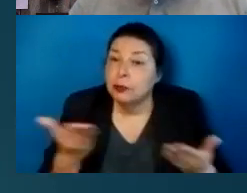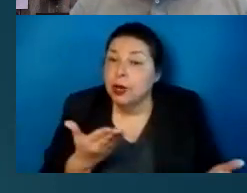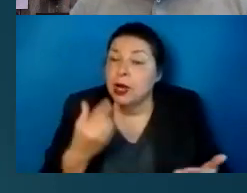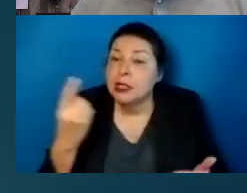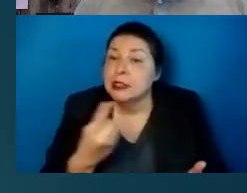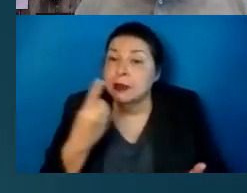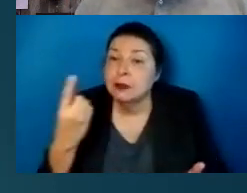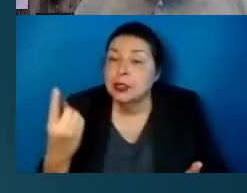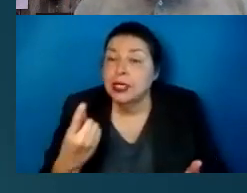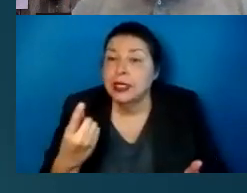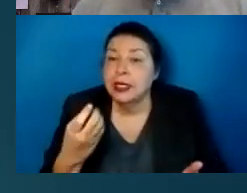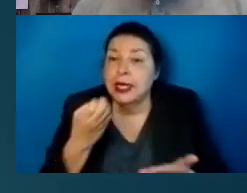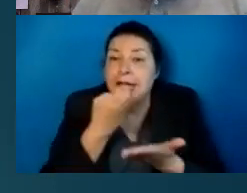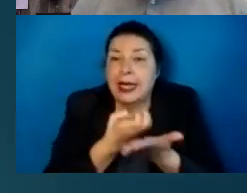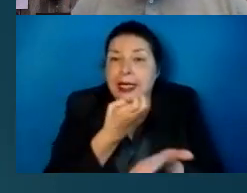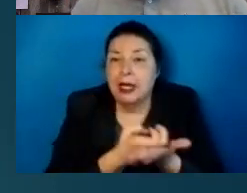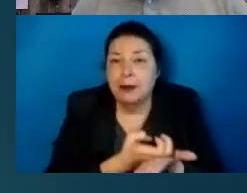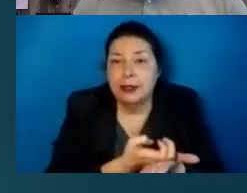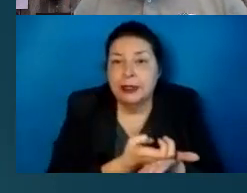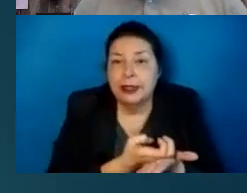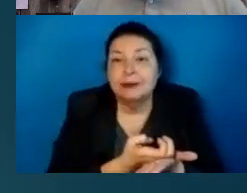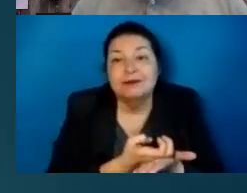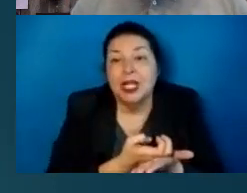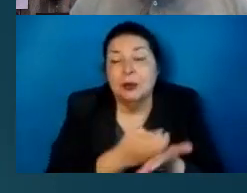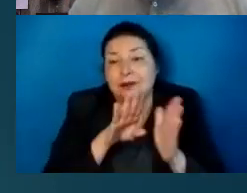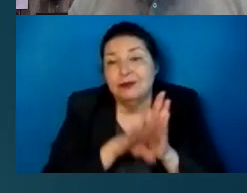the equation economically. They were cheap labor.